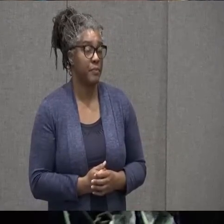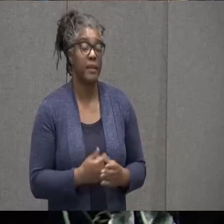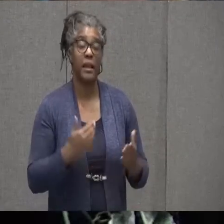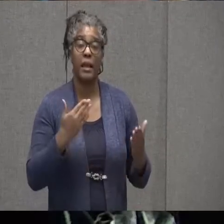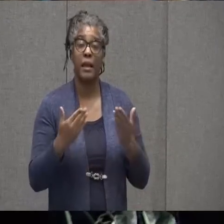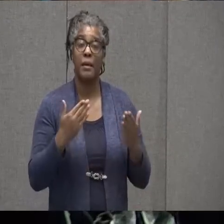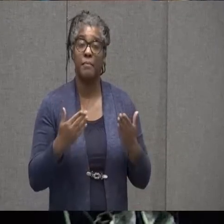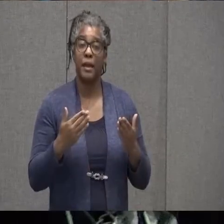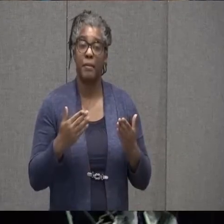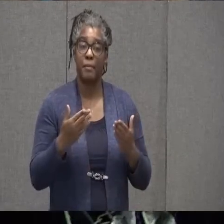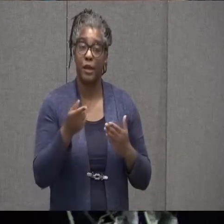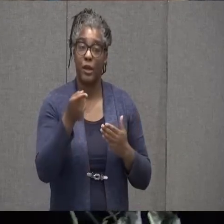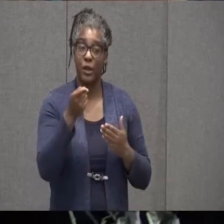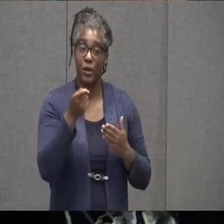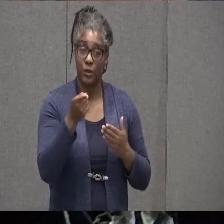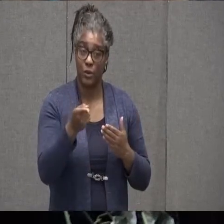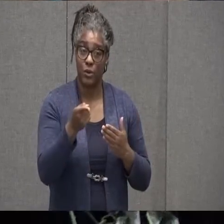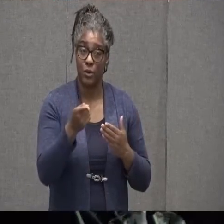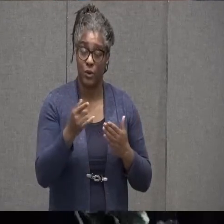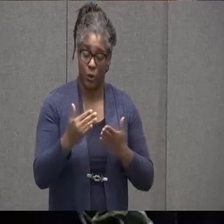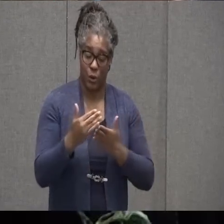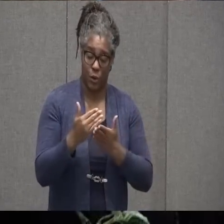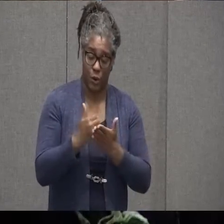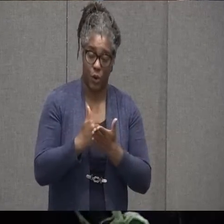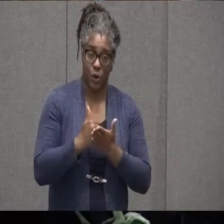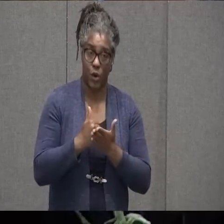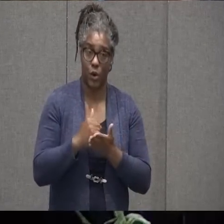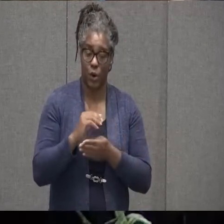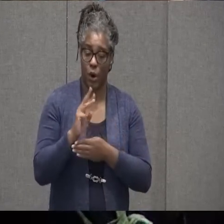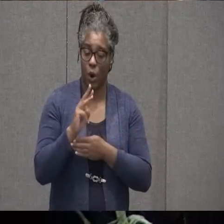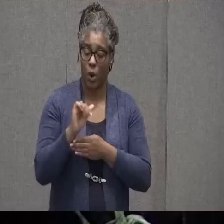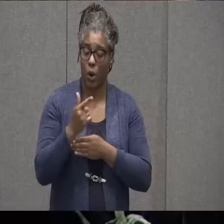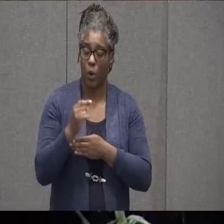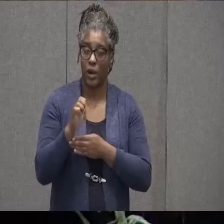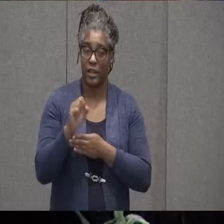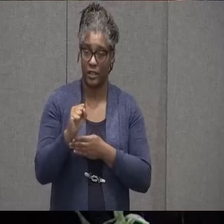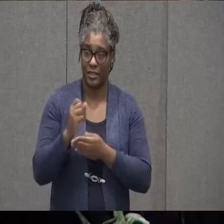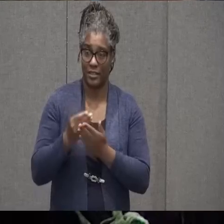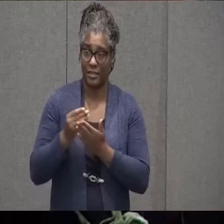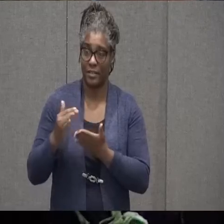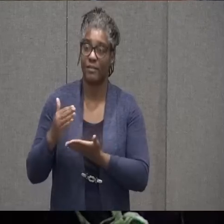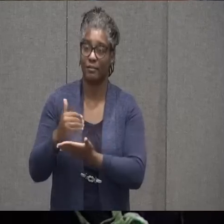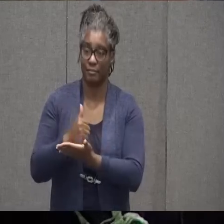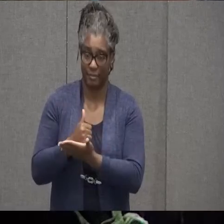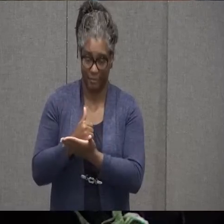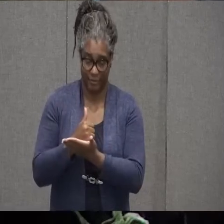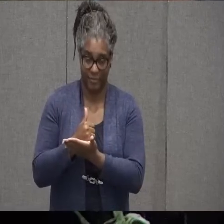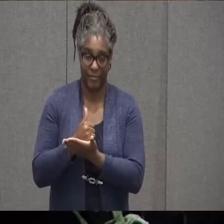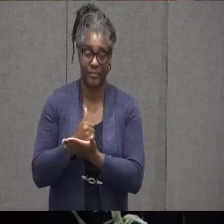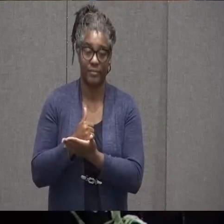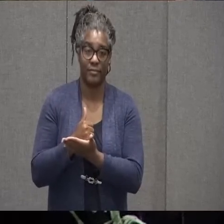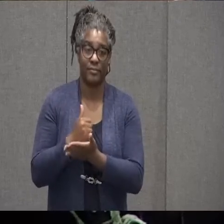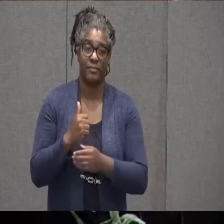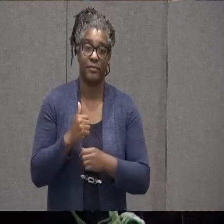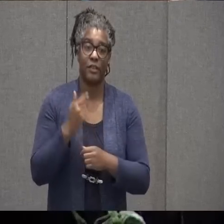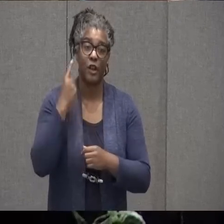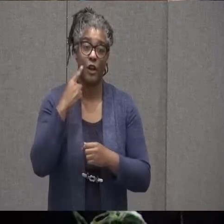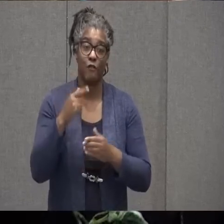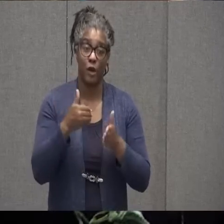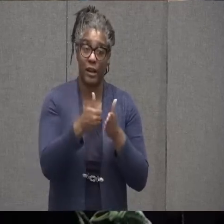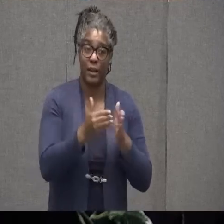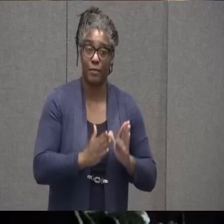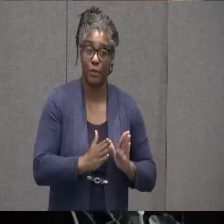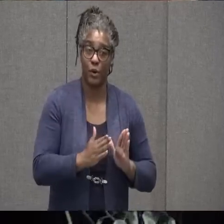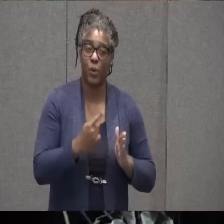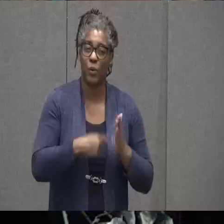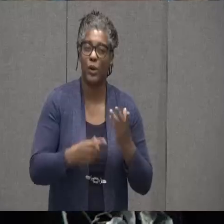the money you earn for working, doing chores for a neighbor, and what will you do with your